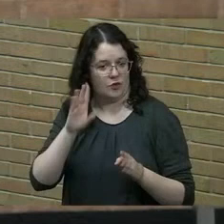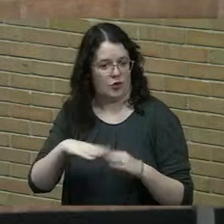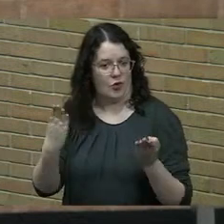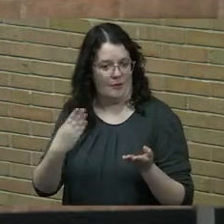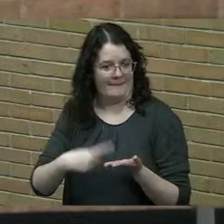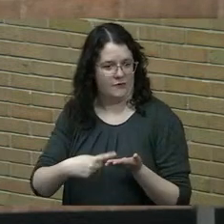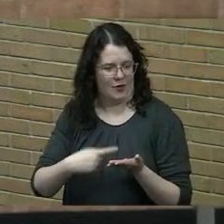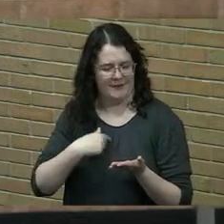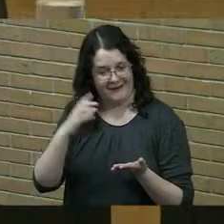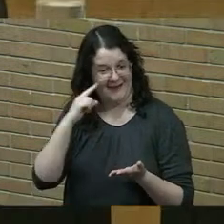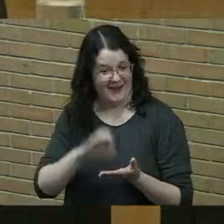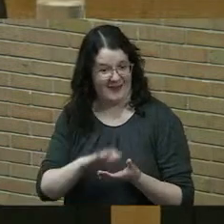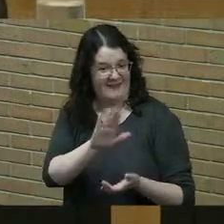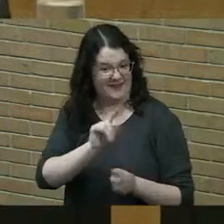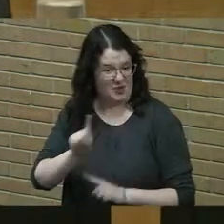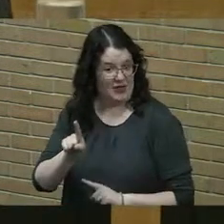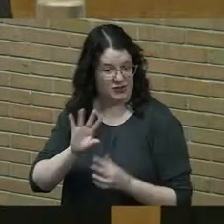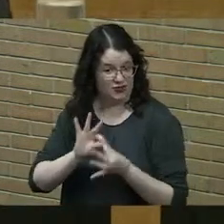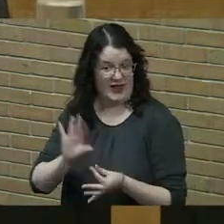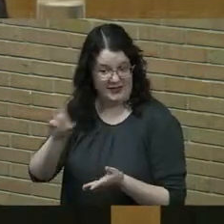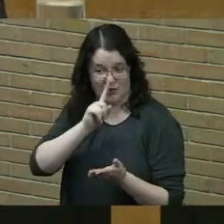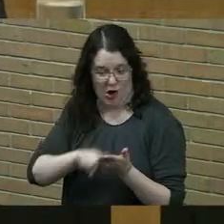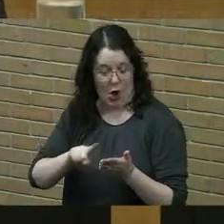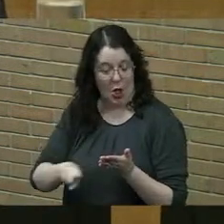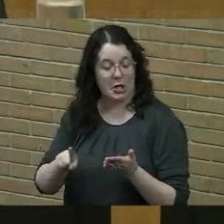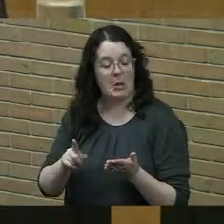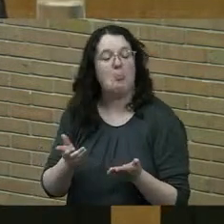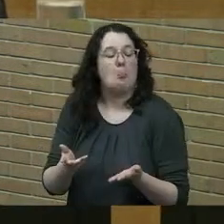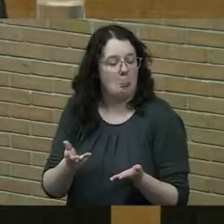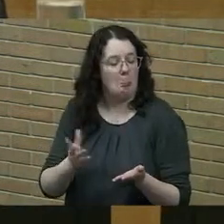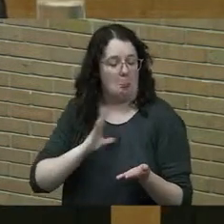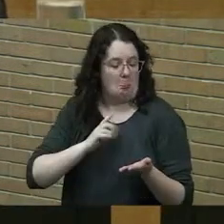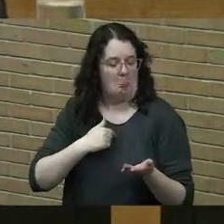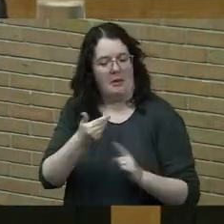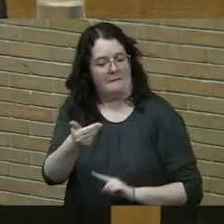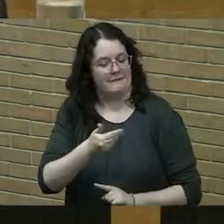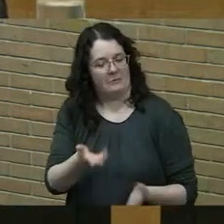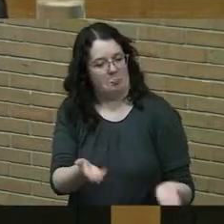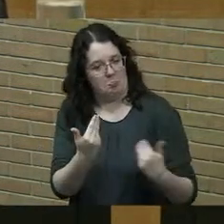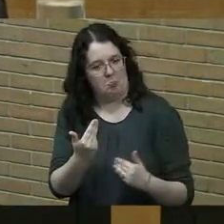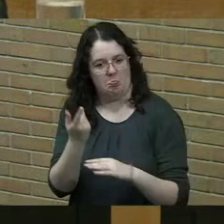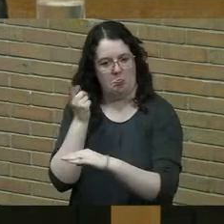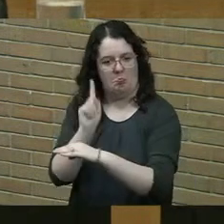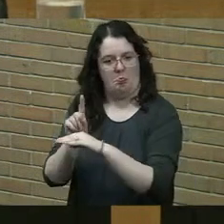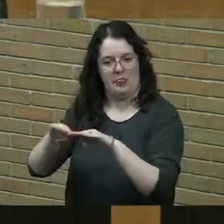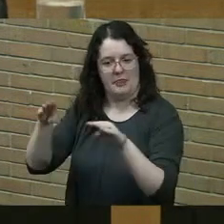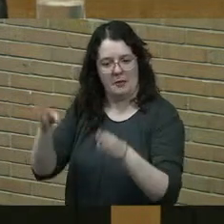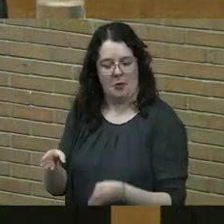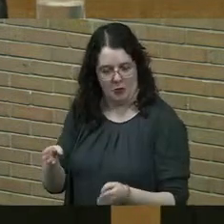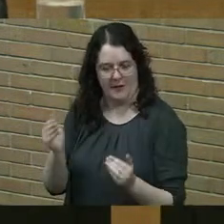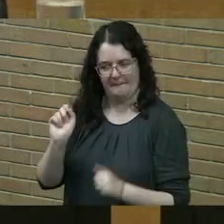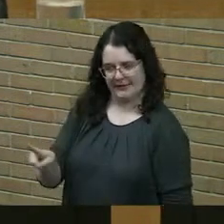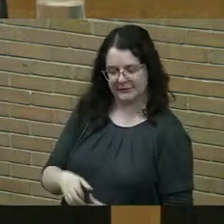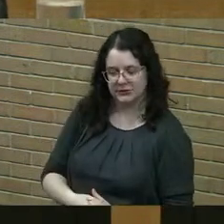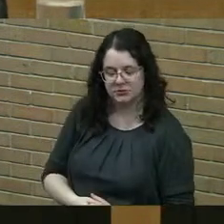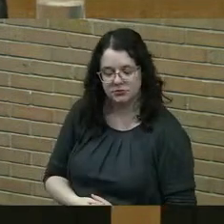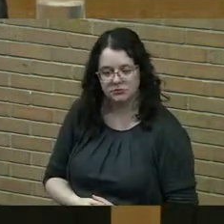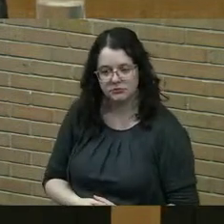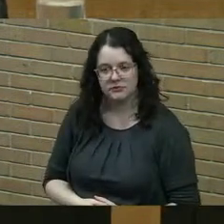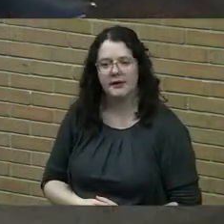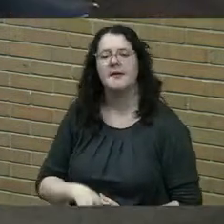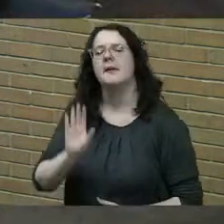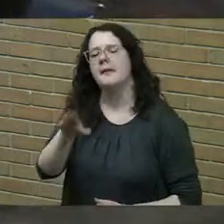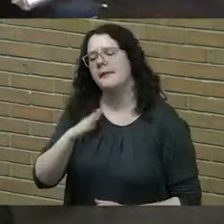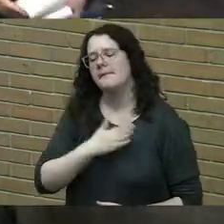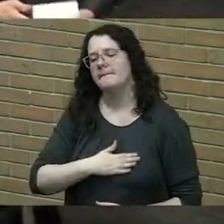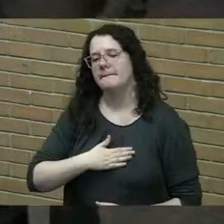question relates to the audit, I will invite you to come to the podium, and if you would,